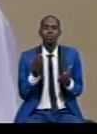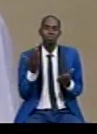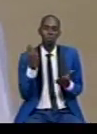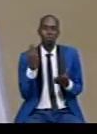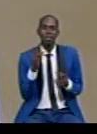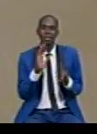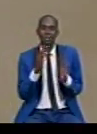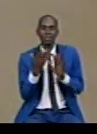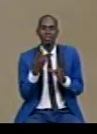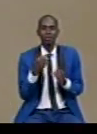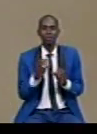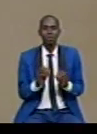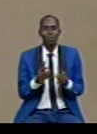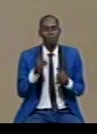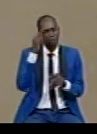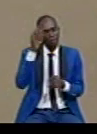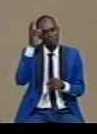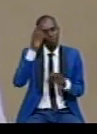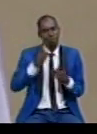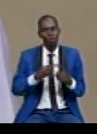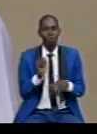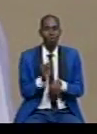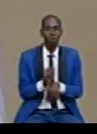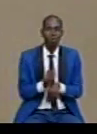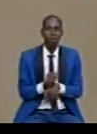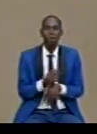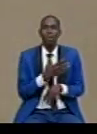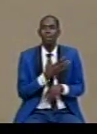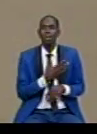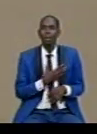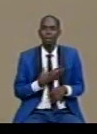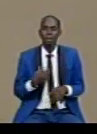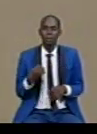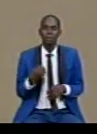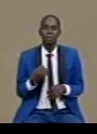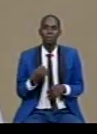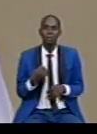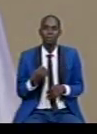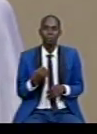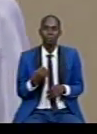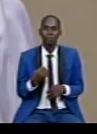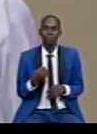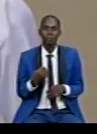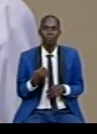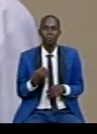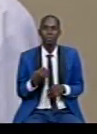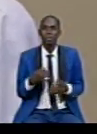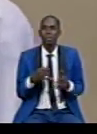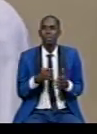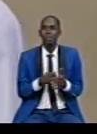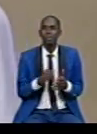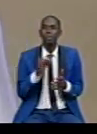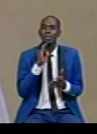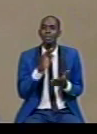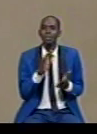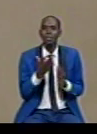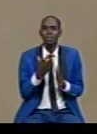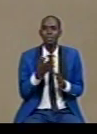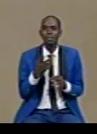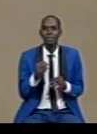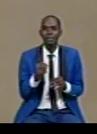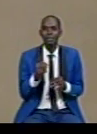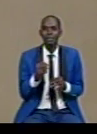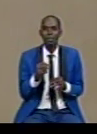embarrass the entire family. God has been very favorable to us in the family. It's like my father's family is